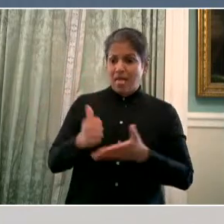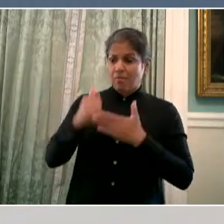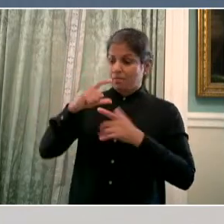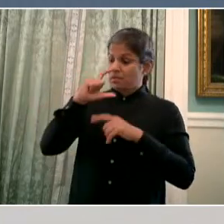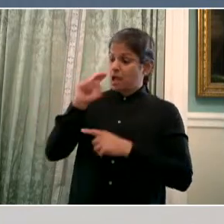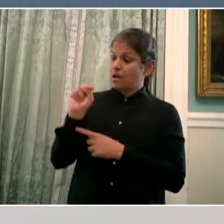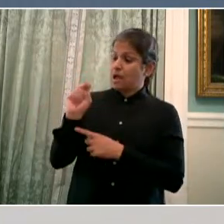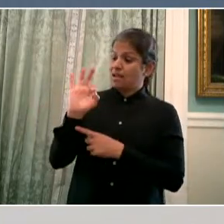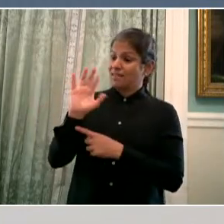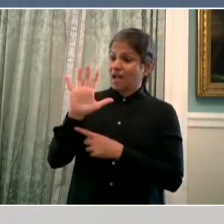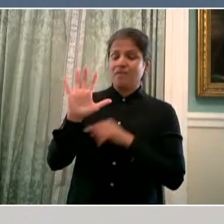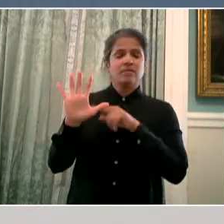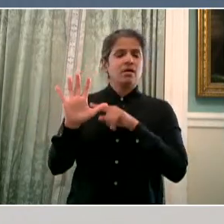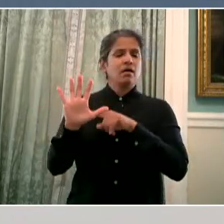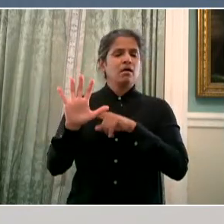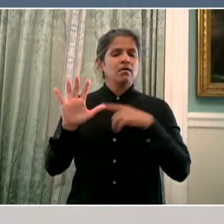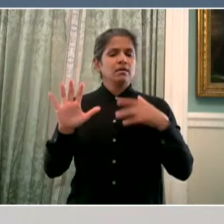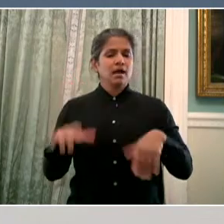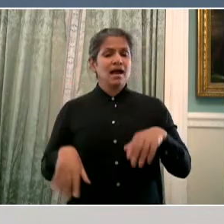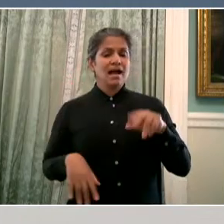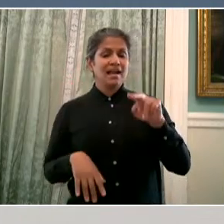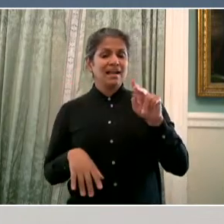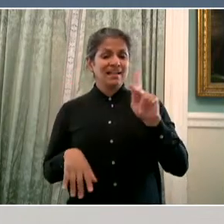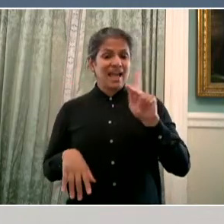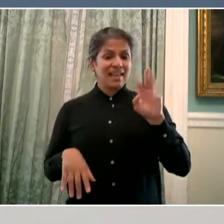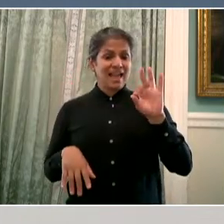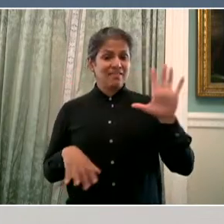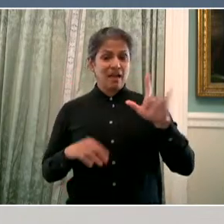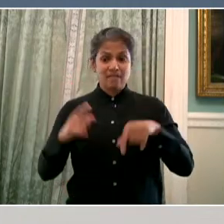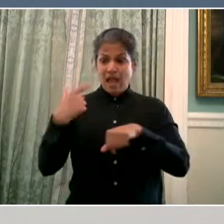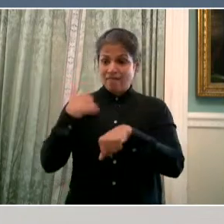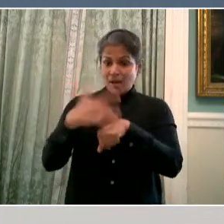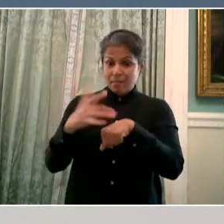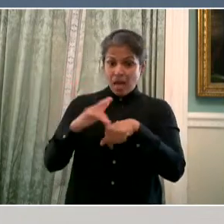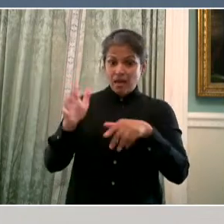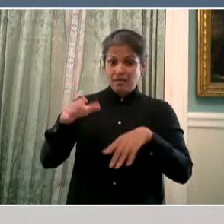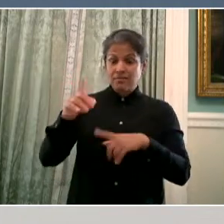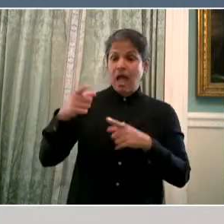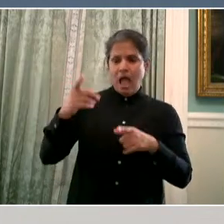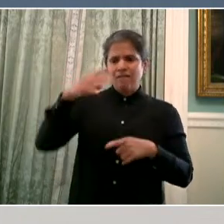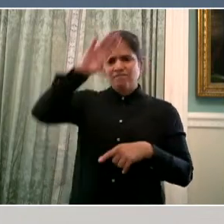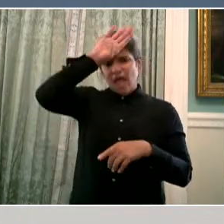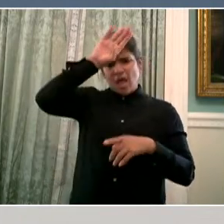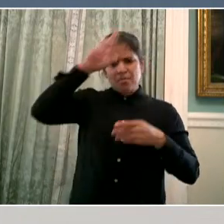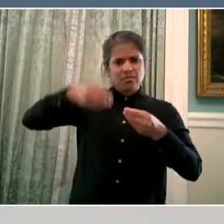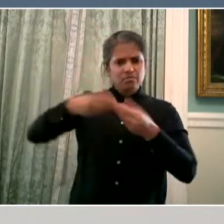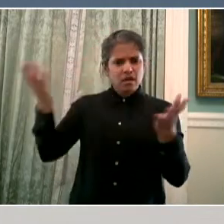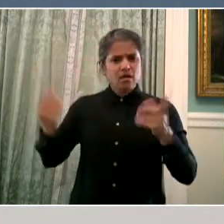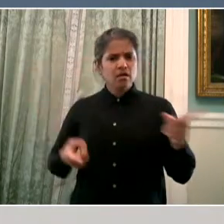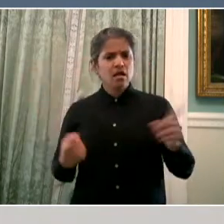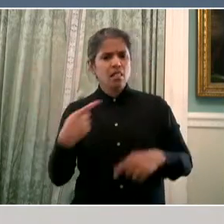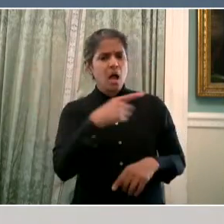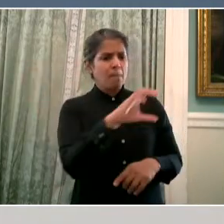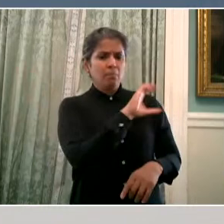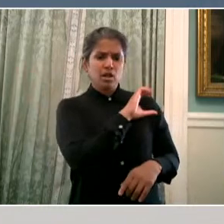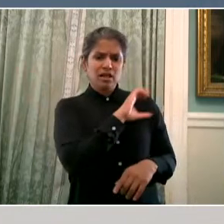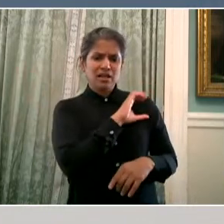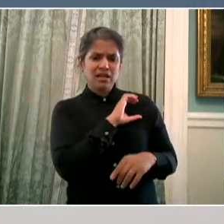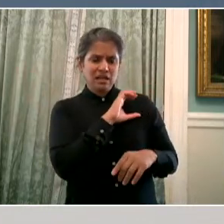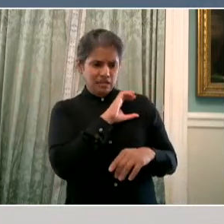at local police precincts and firehouses citywide. Wearing a high-quality mask can reduce your exposure to